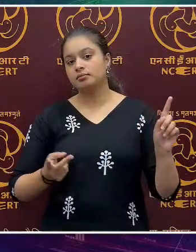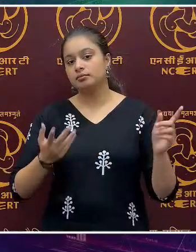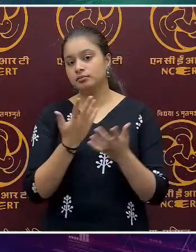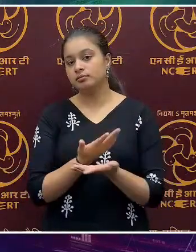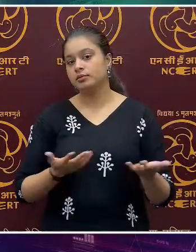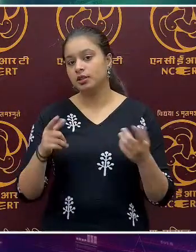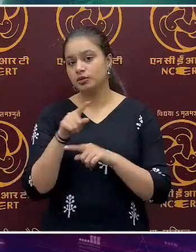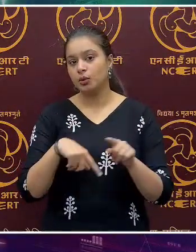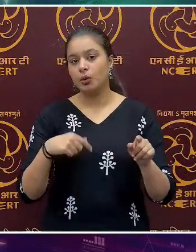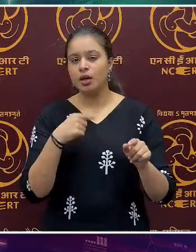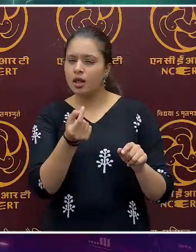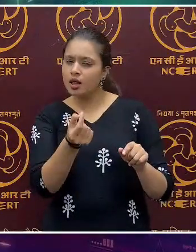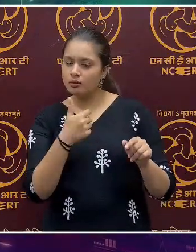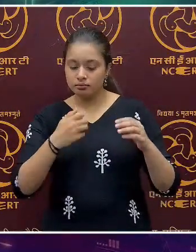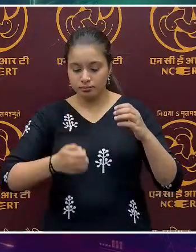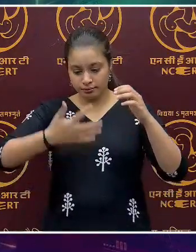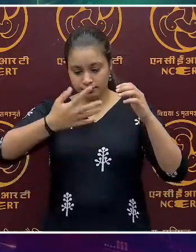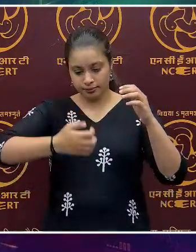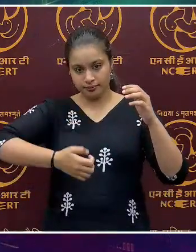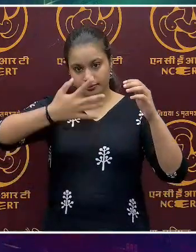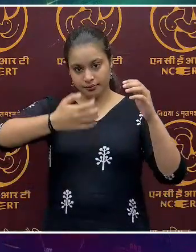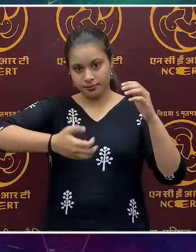So you have to little bit scroll down here.